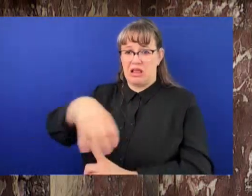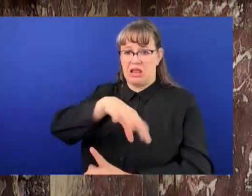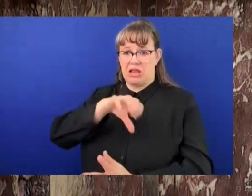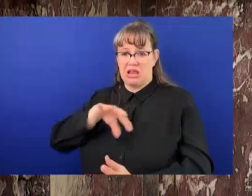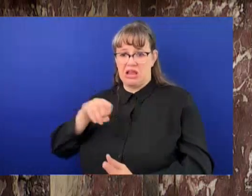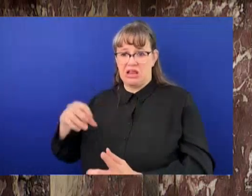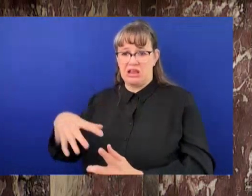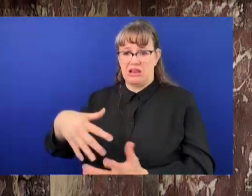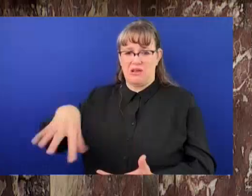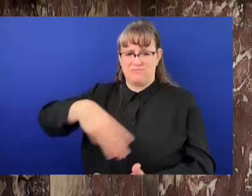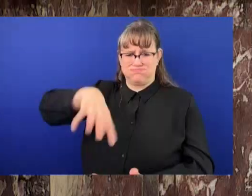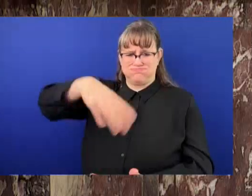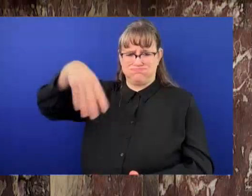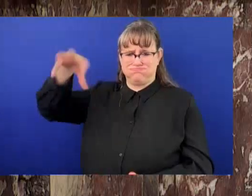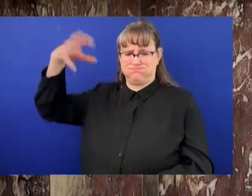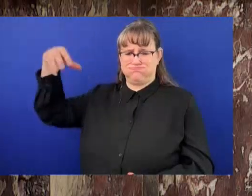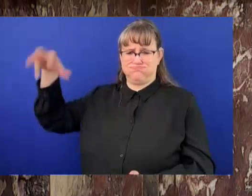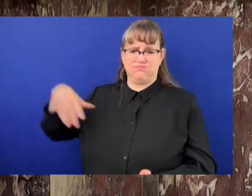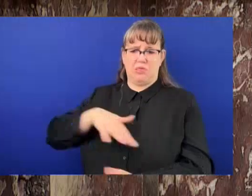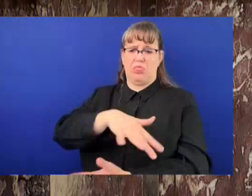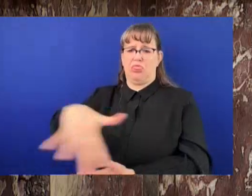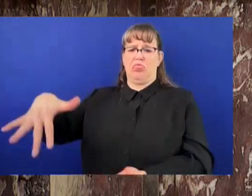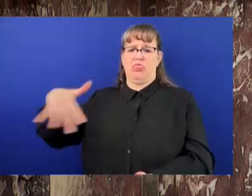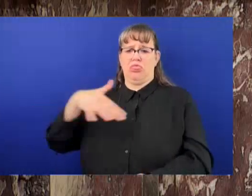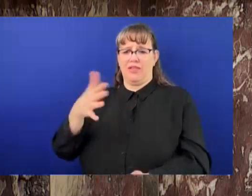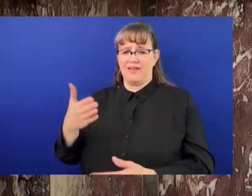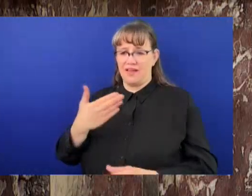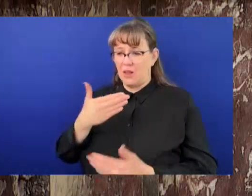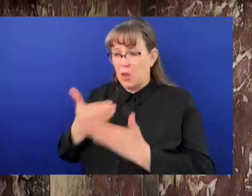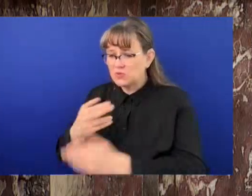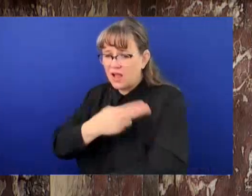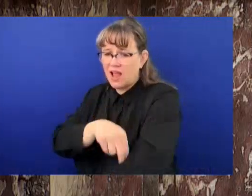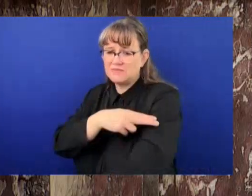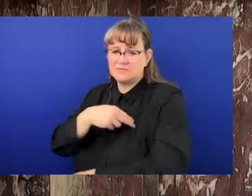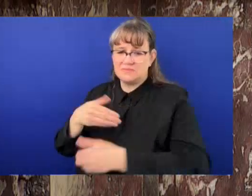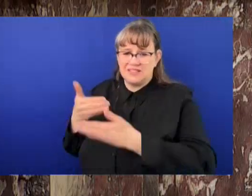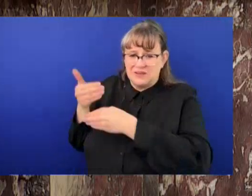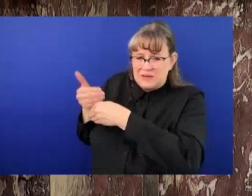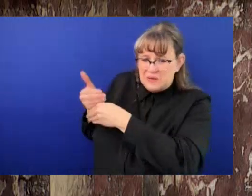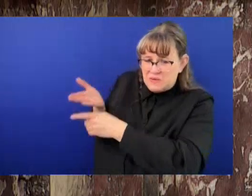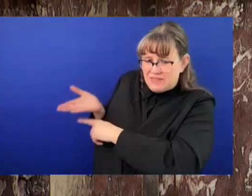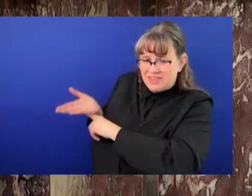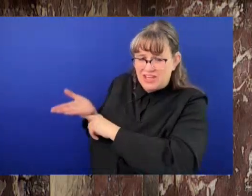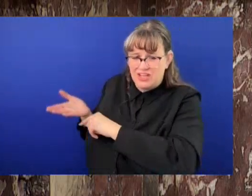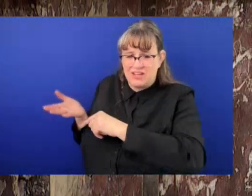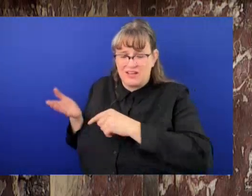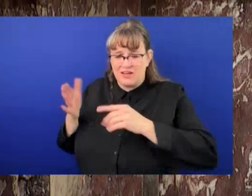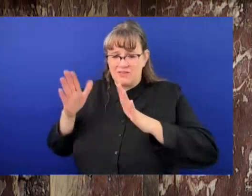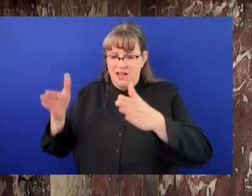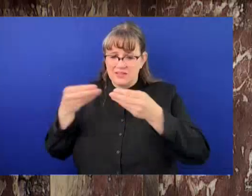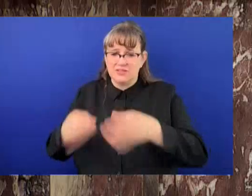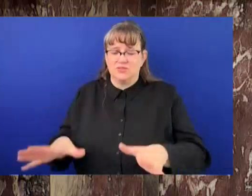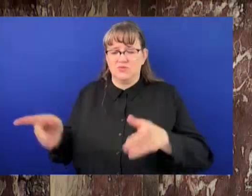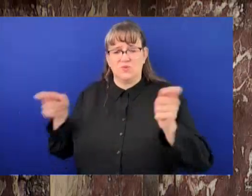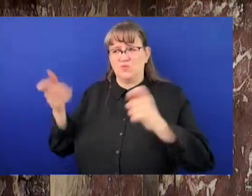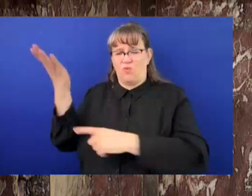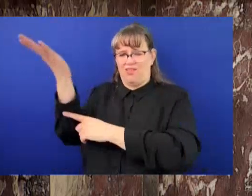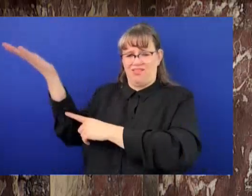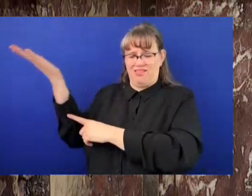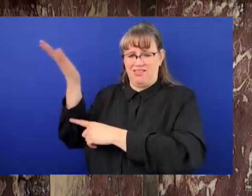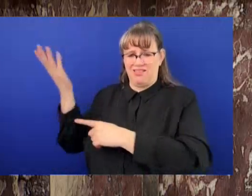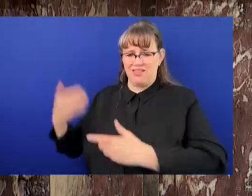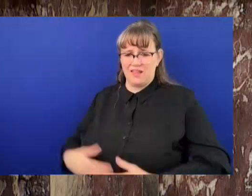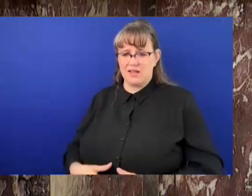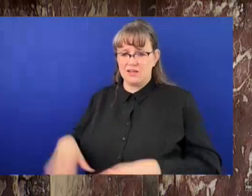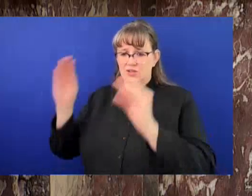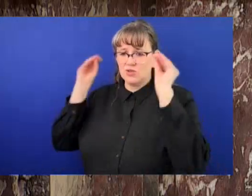Speaker. This government has lost control and completely lost the plot. Mr. Speaker, does